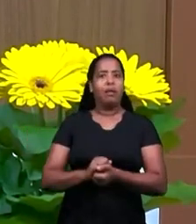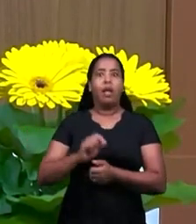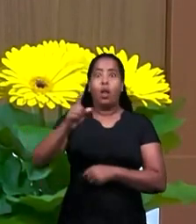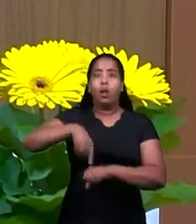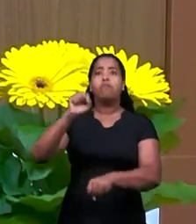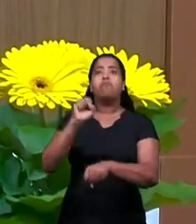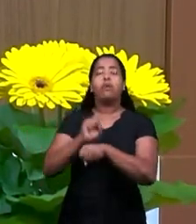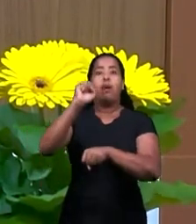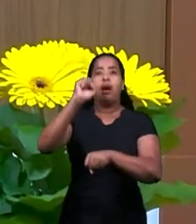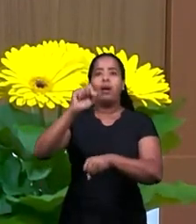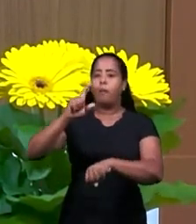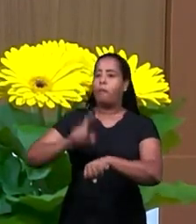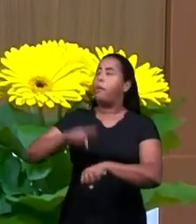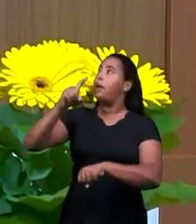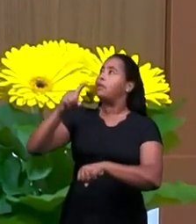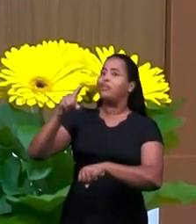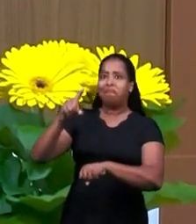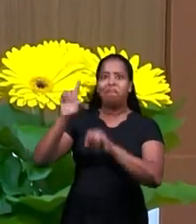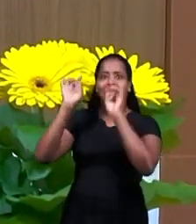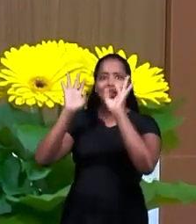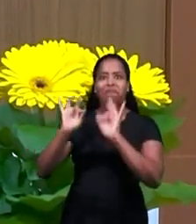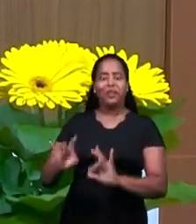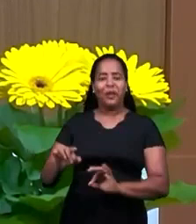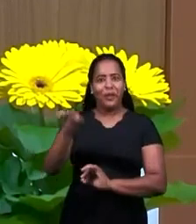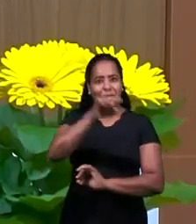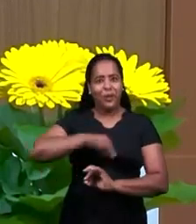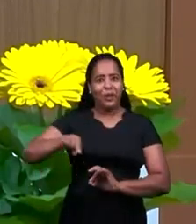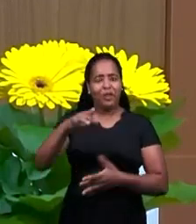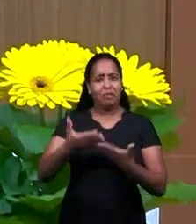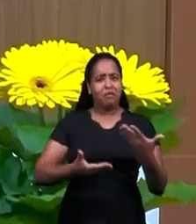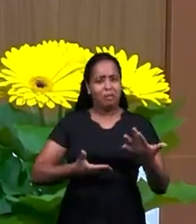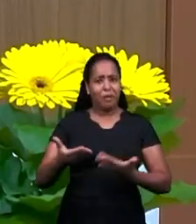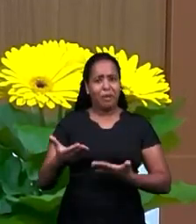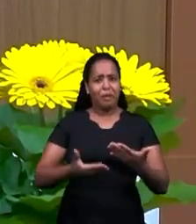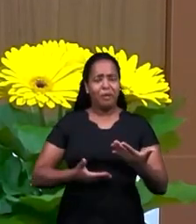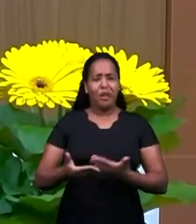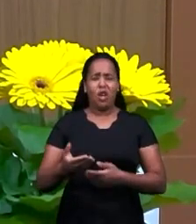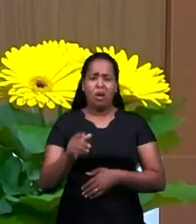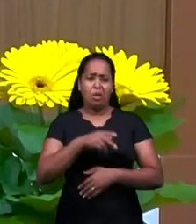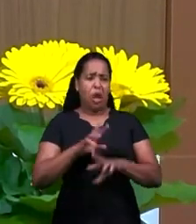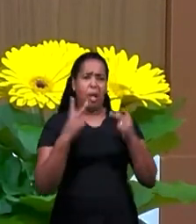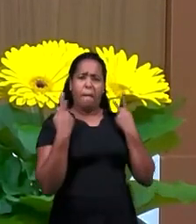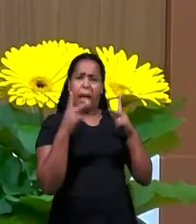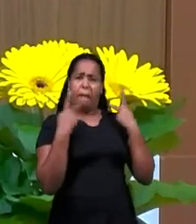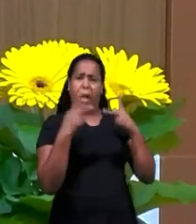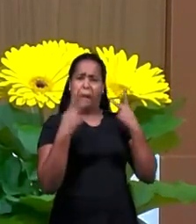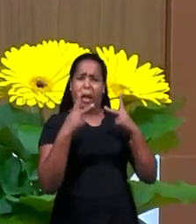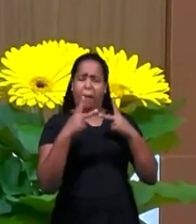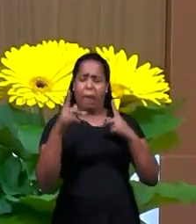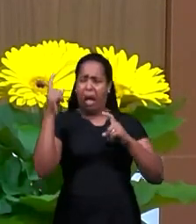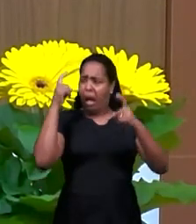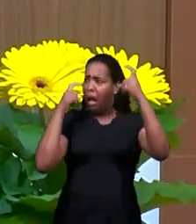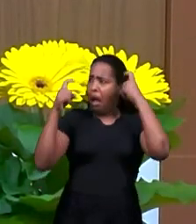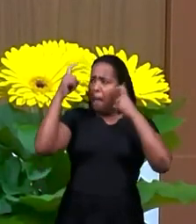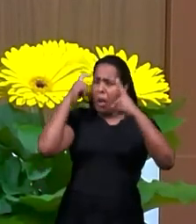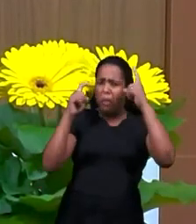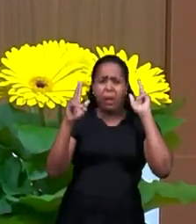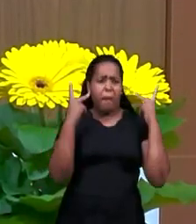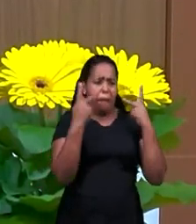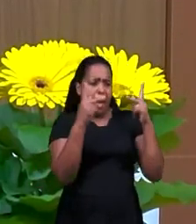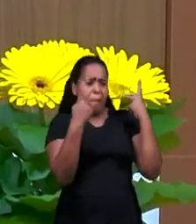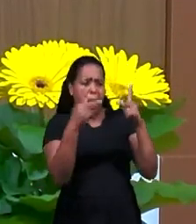day. And for that, we are getting ready. We're not bringing messages. We're not concerned with